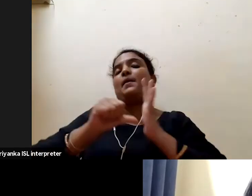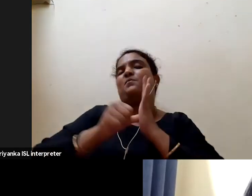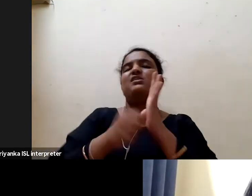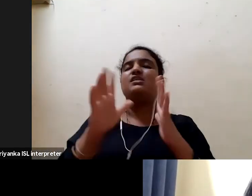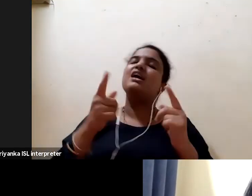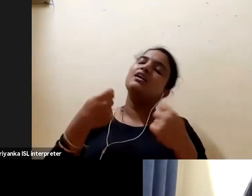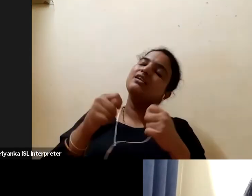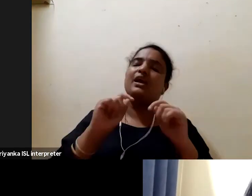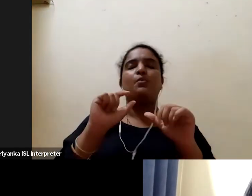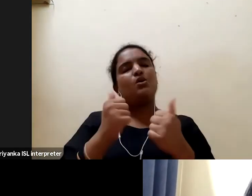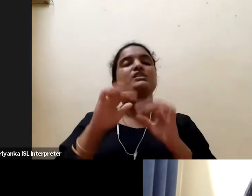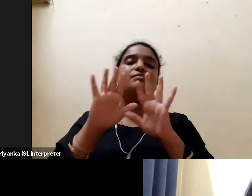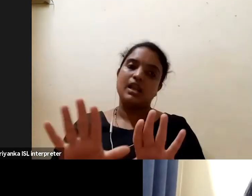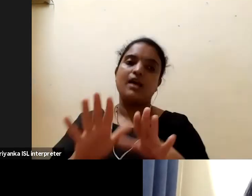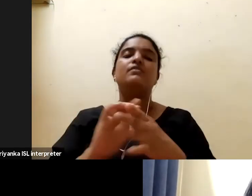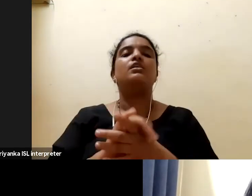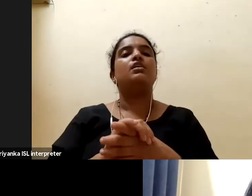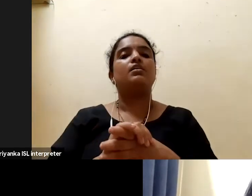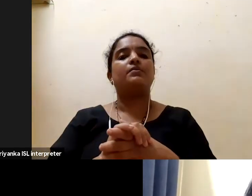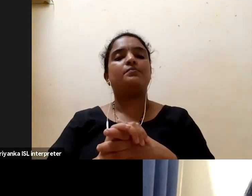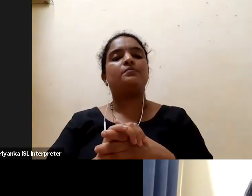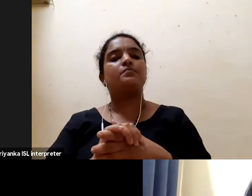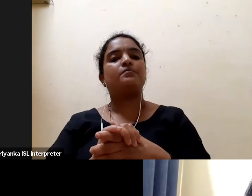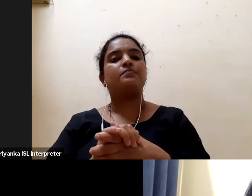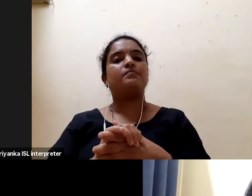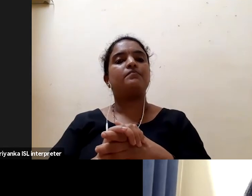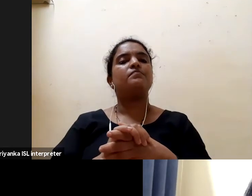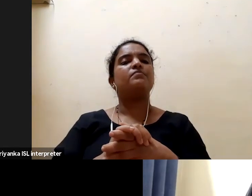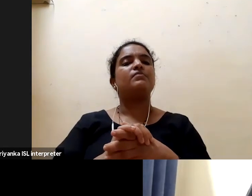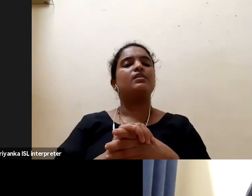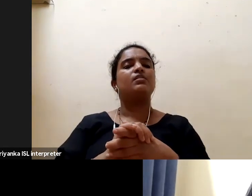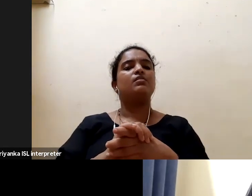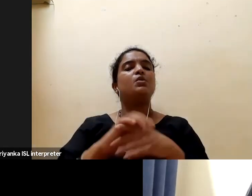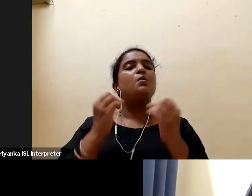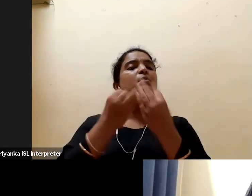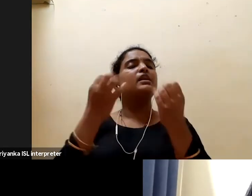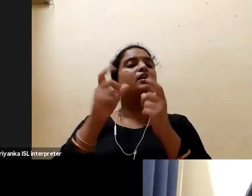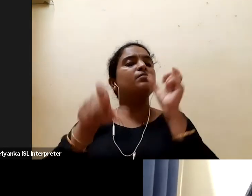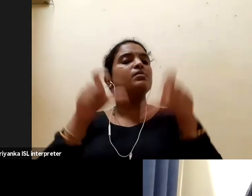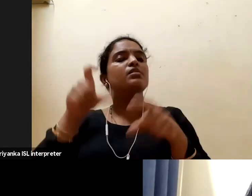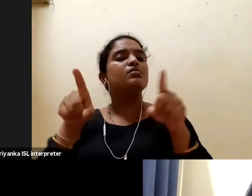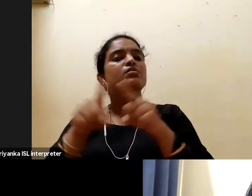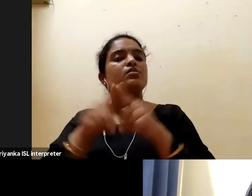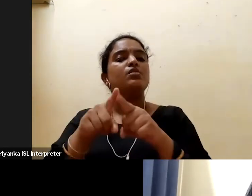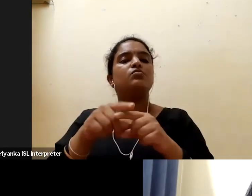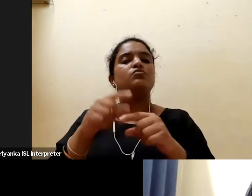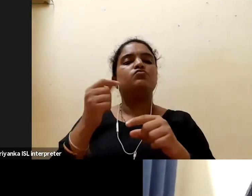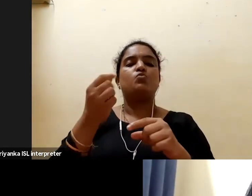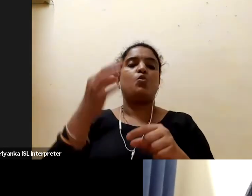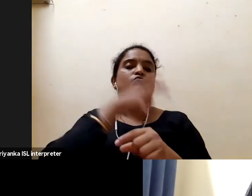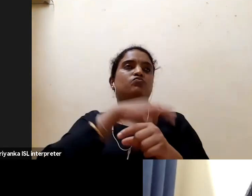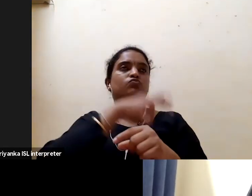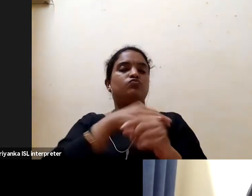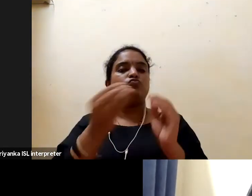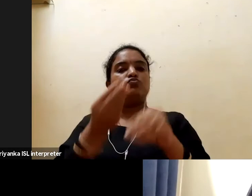it. But yeah, so sustainable. So yeah, many people are making solid, good incomes from their blogs